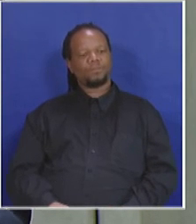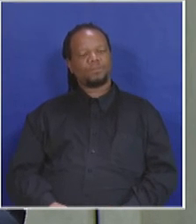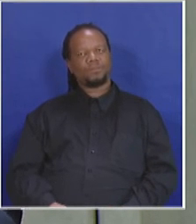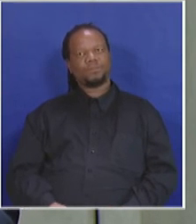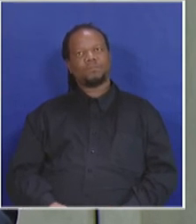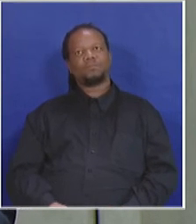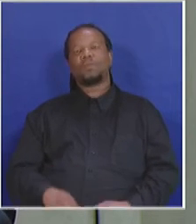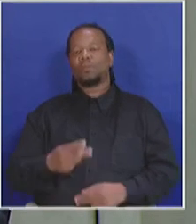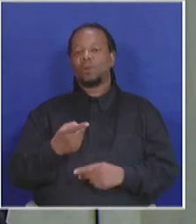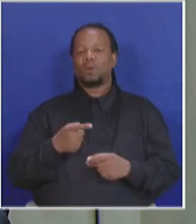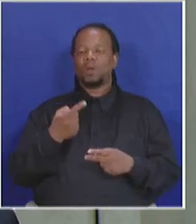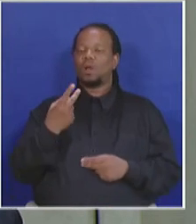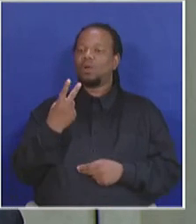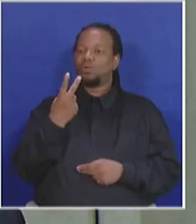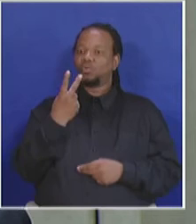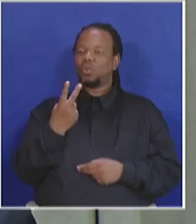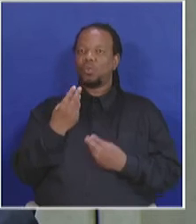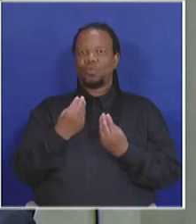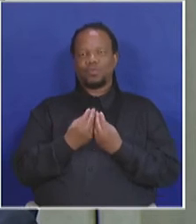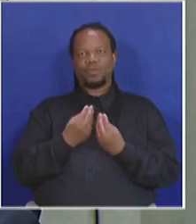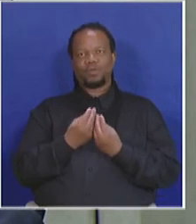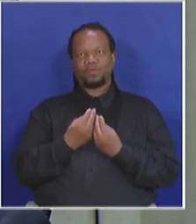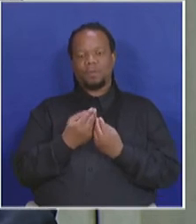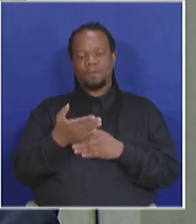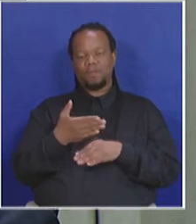Two things I want to deal with in conclusion, Honorable Chair.